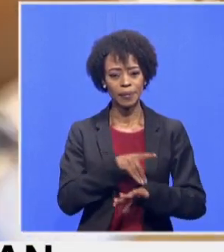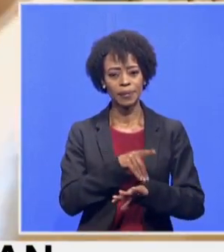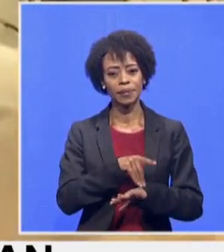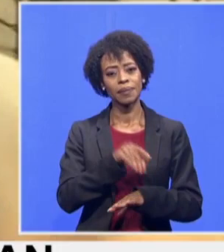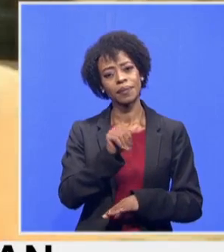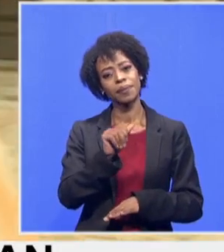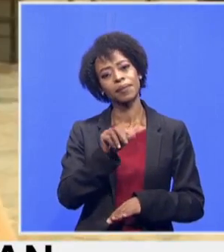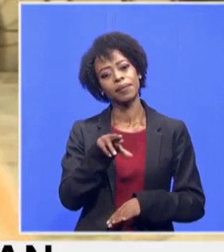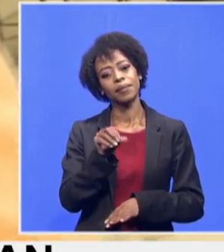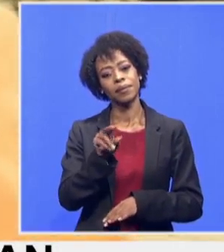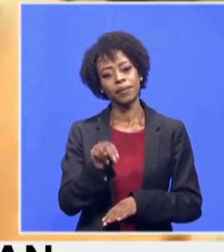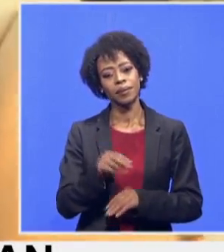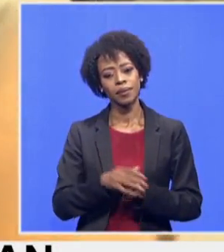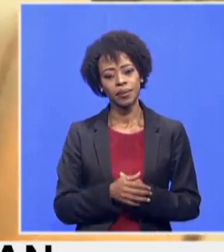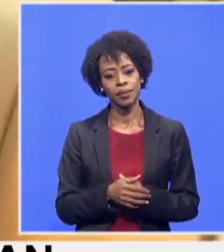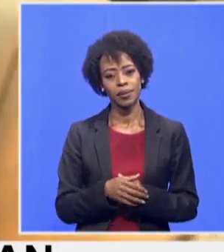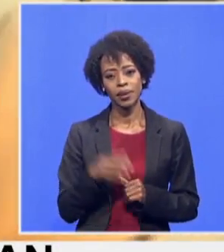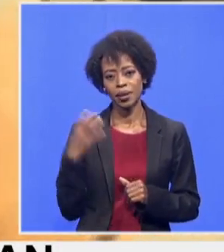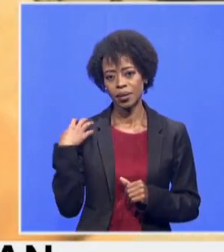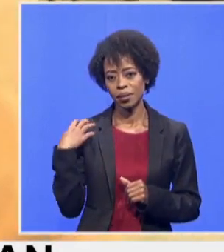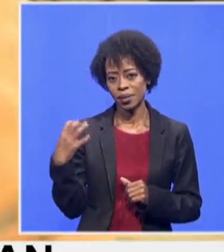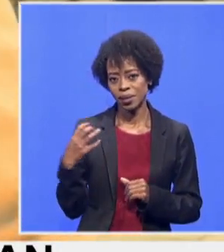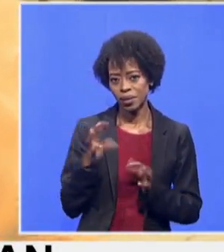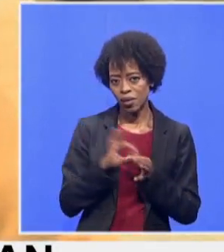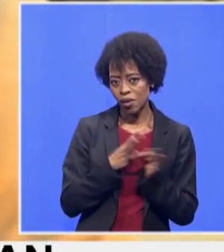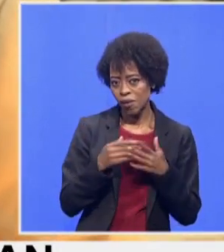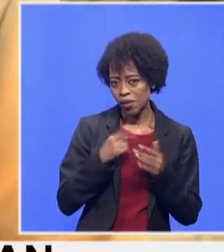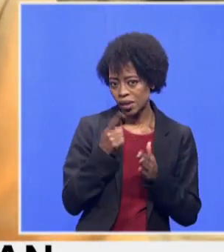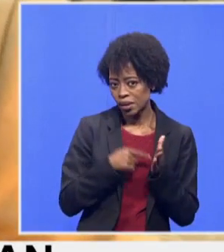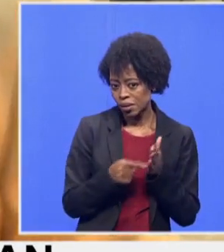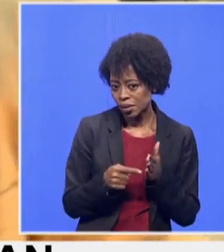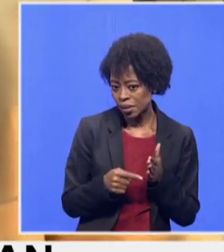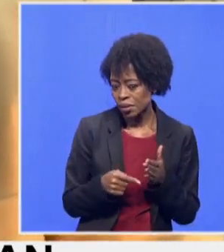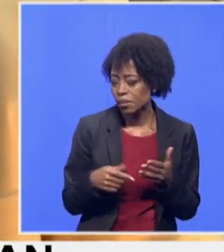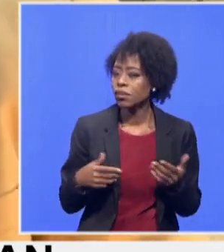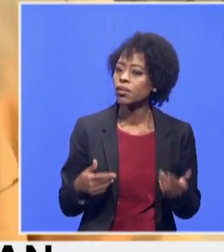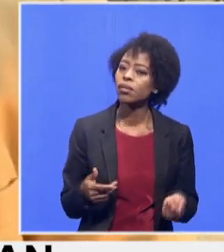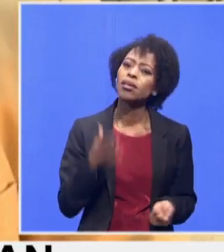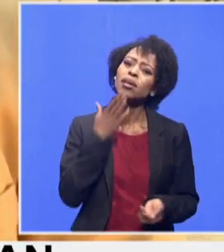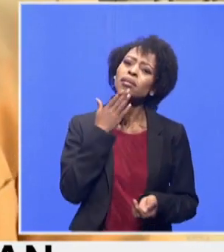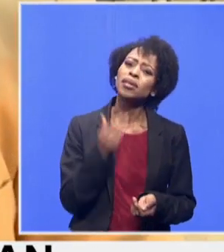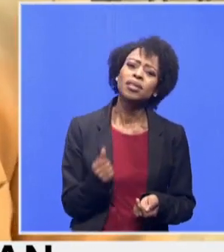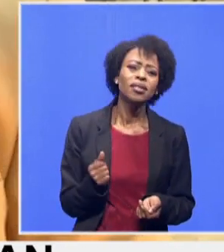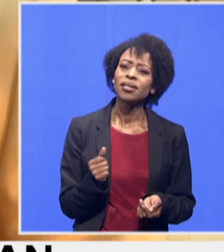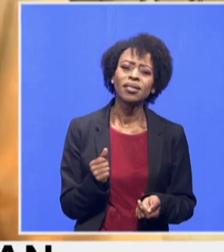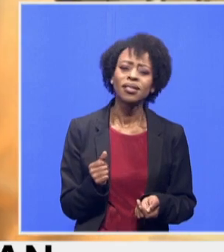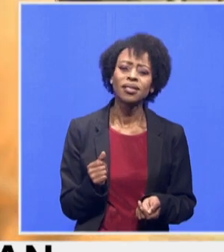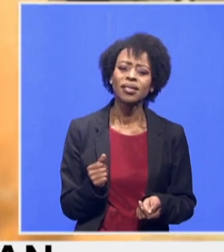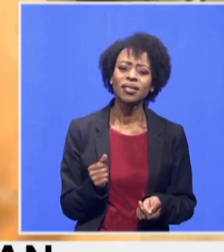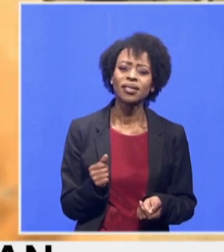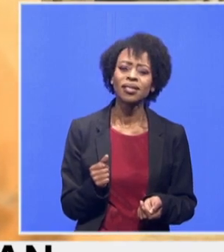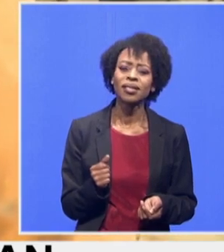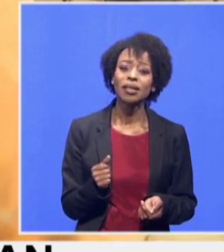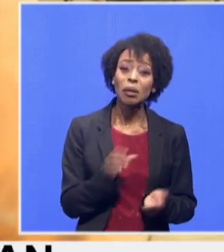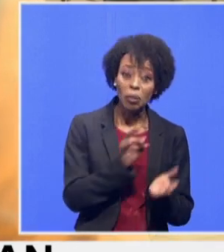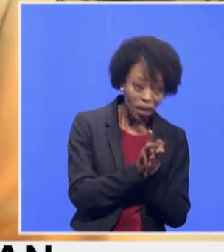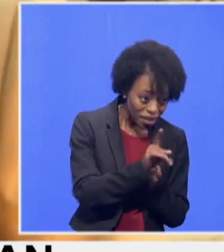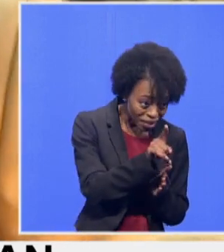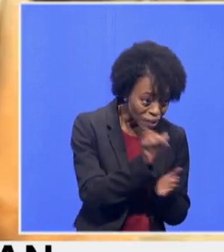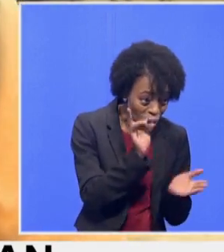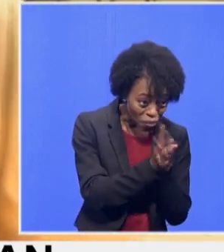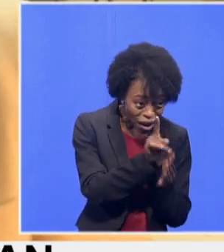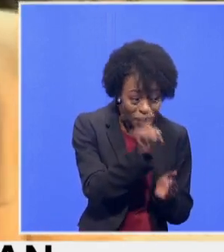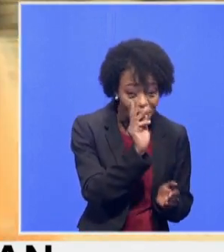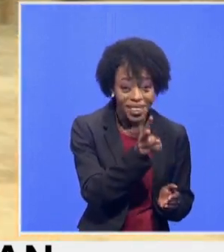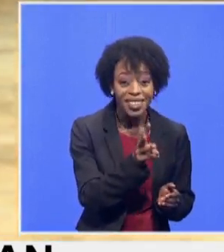Aaron Motsoaledi. Are you still going to be the Minister of Home Affairs next week? Samkelo, please don't take chances. Don't take